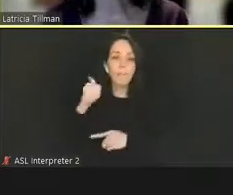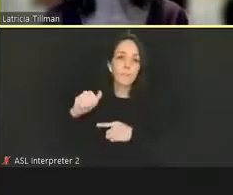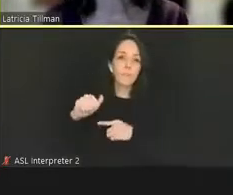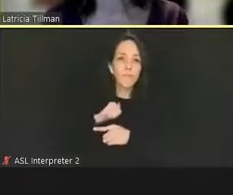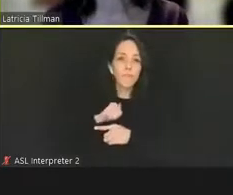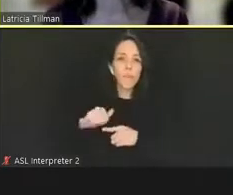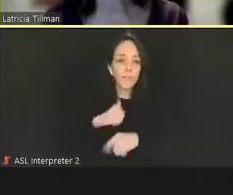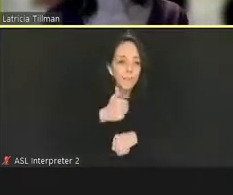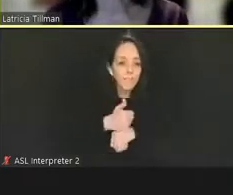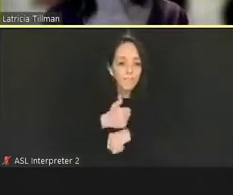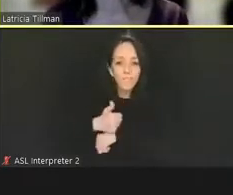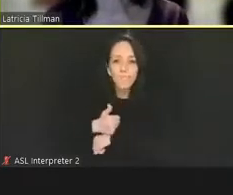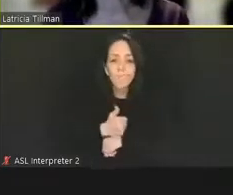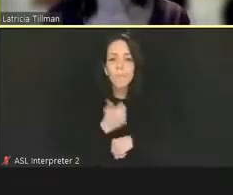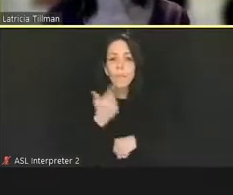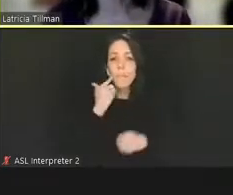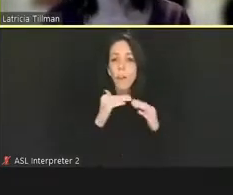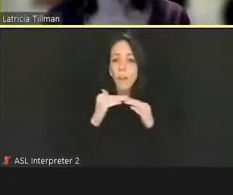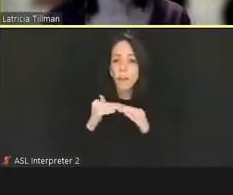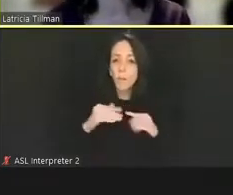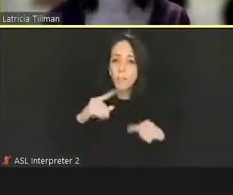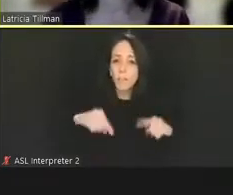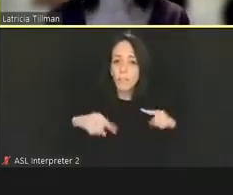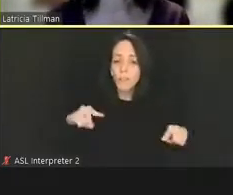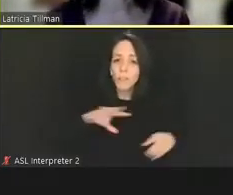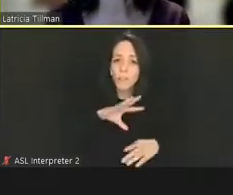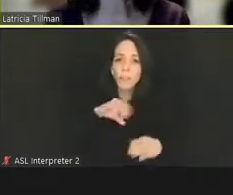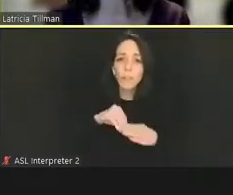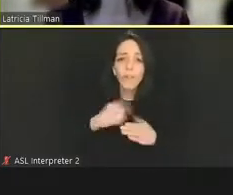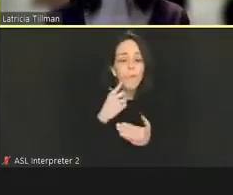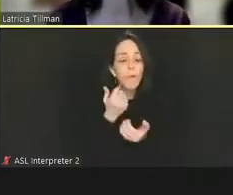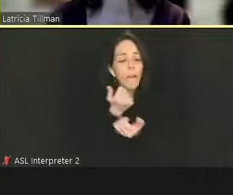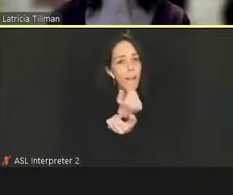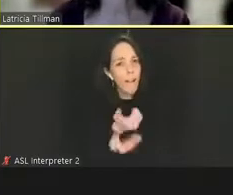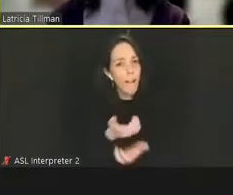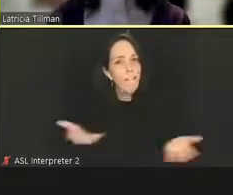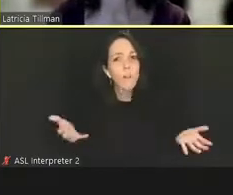equity, diversity, and inclusion in everything that we do.